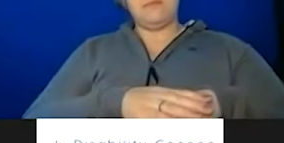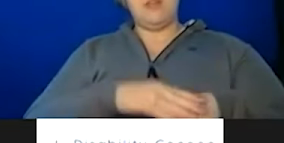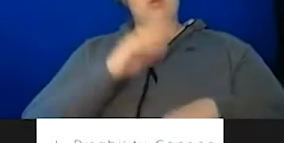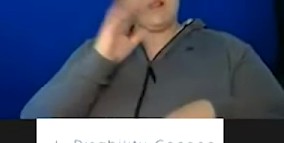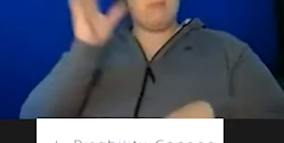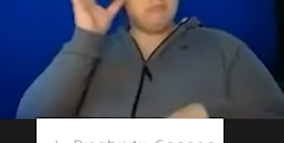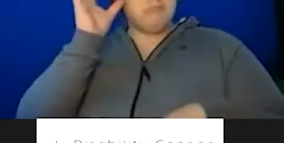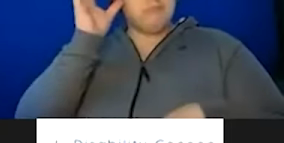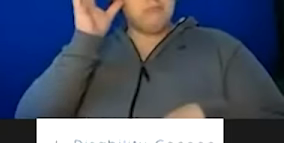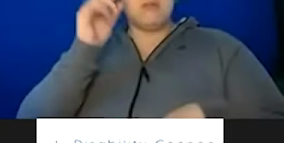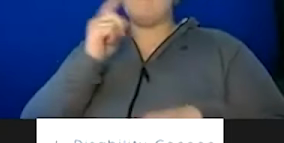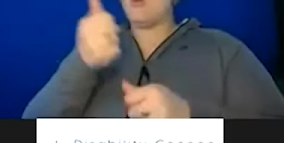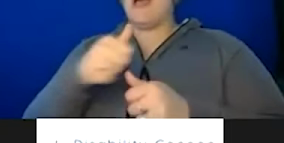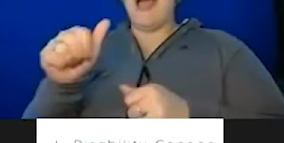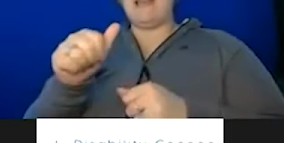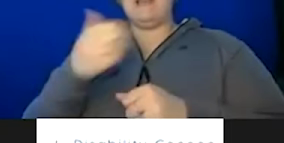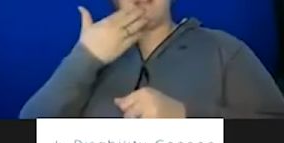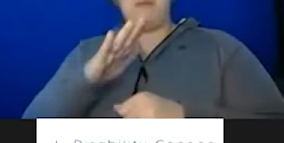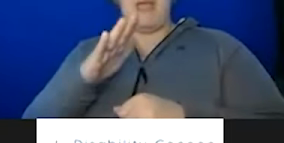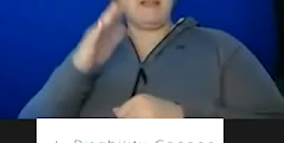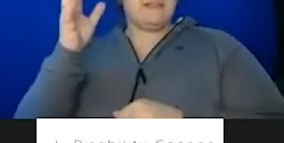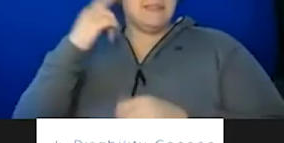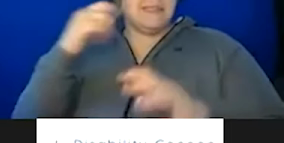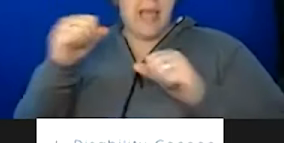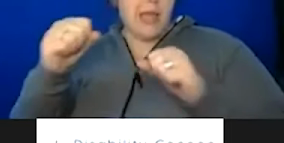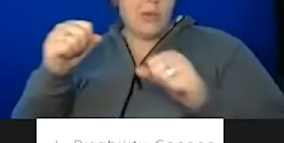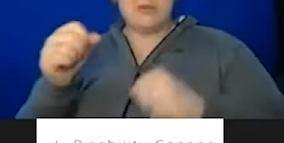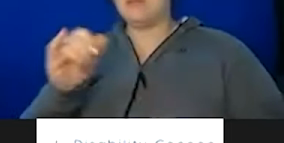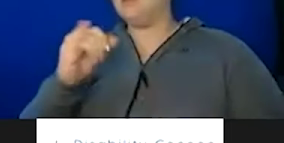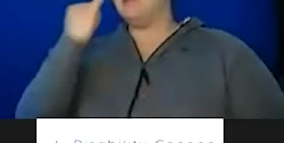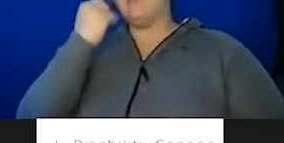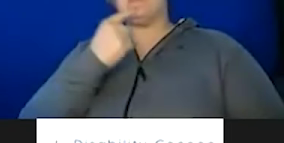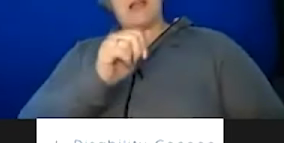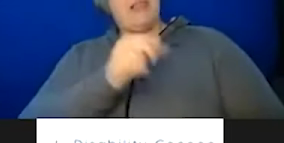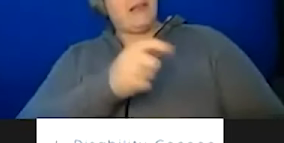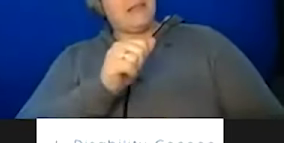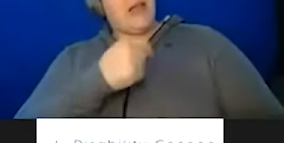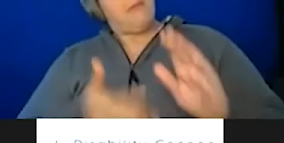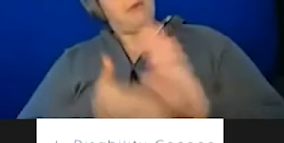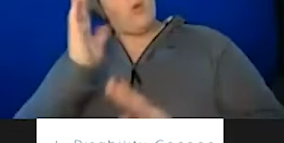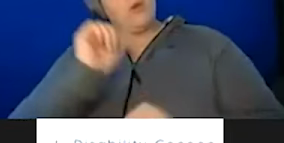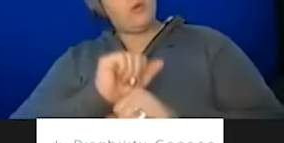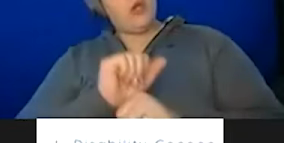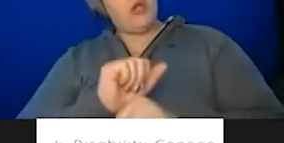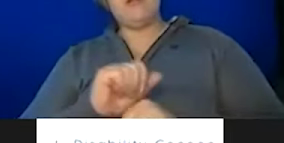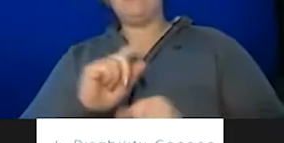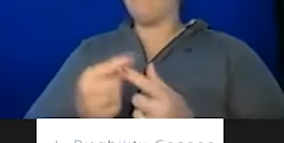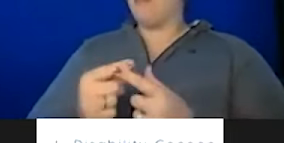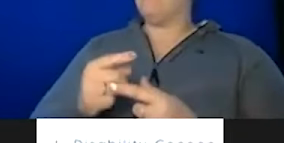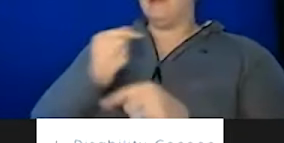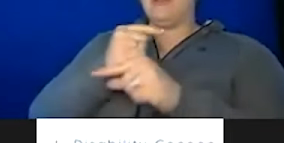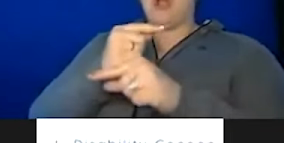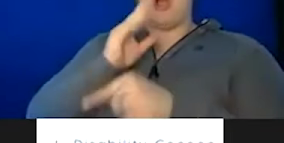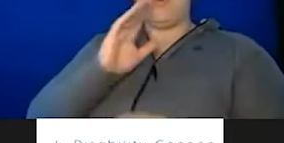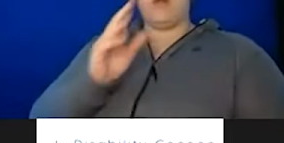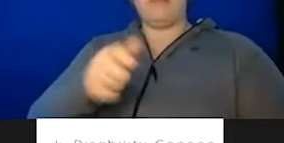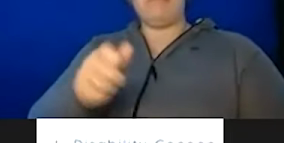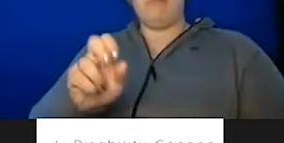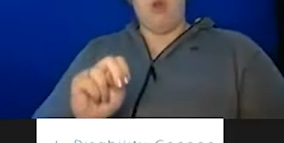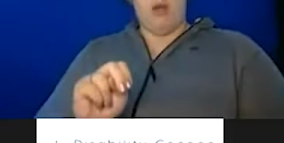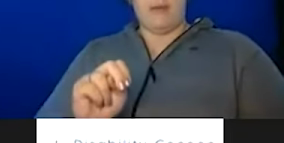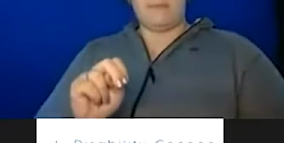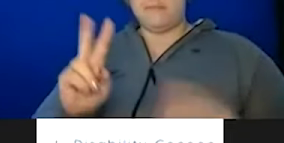Alexa, I'm headed out, or I'm going to work, or whatever. And then it will enable that. So once that's enabled, it'll